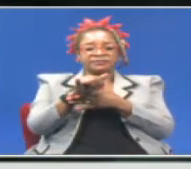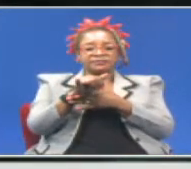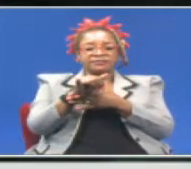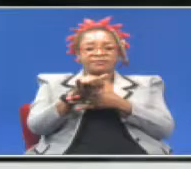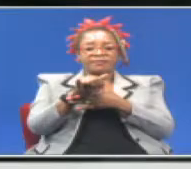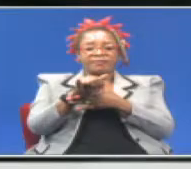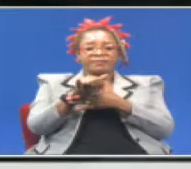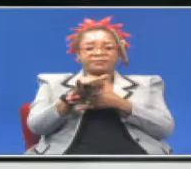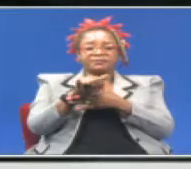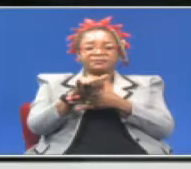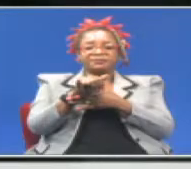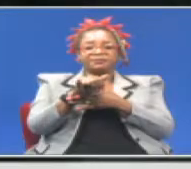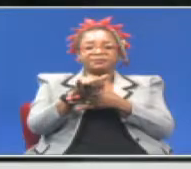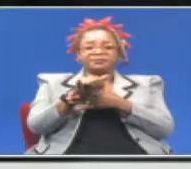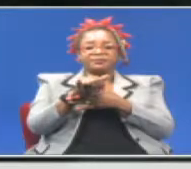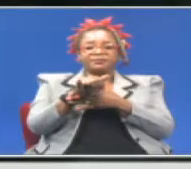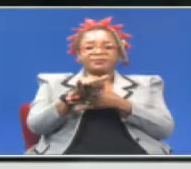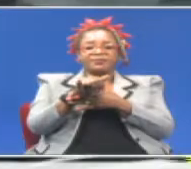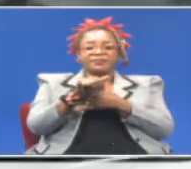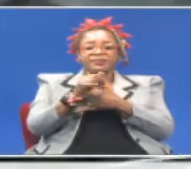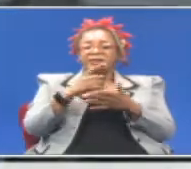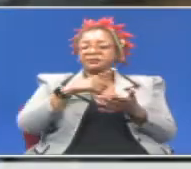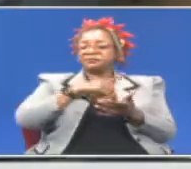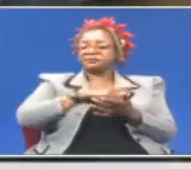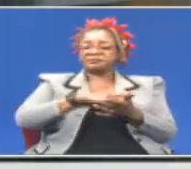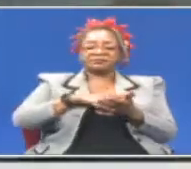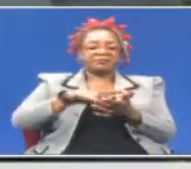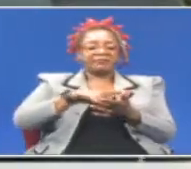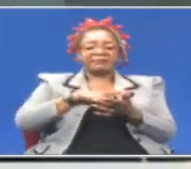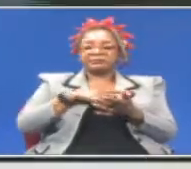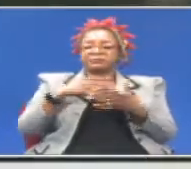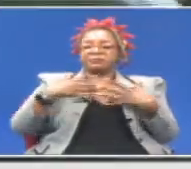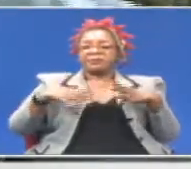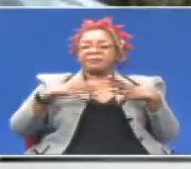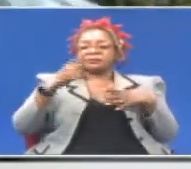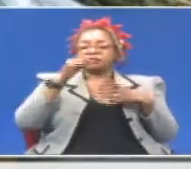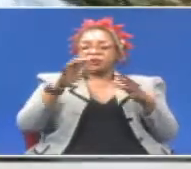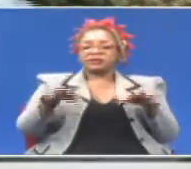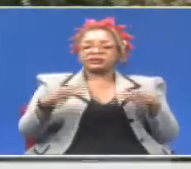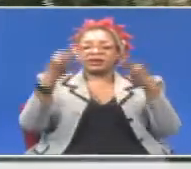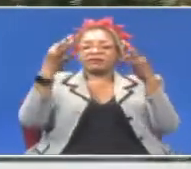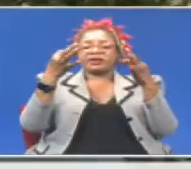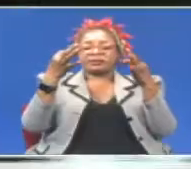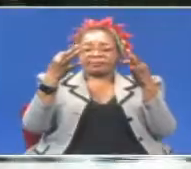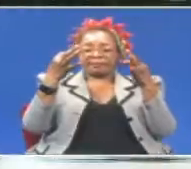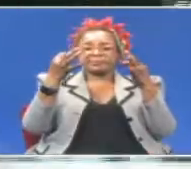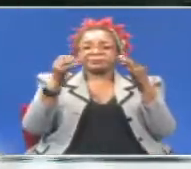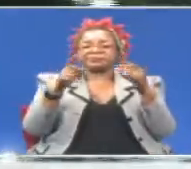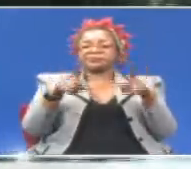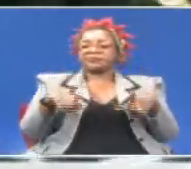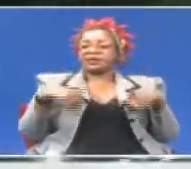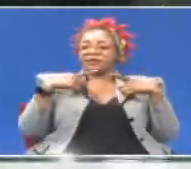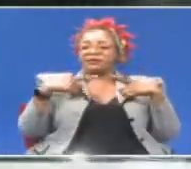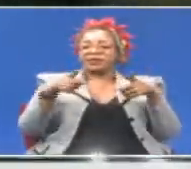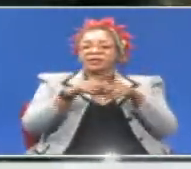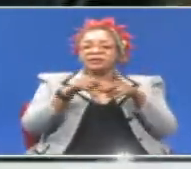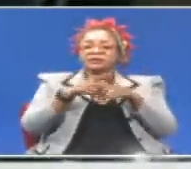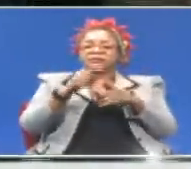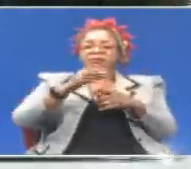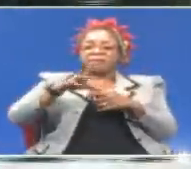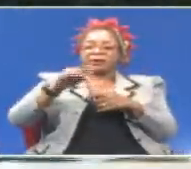She is one of the first lucky people discovered alive, lying helpless inside a thicket while counting her last